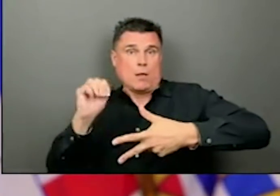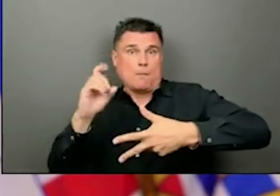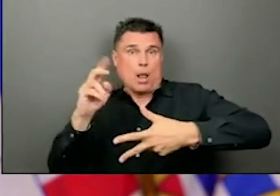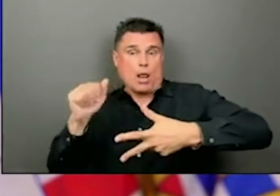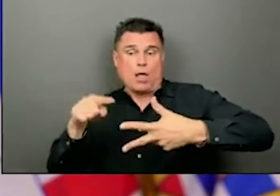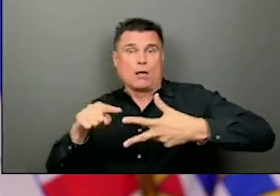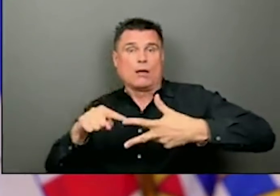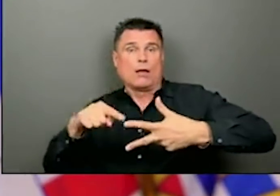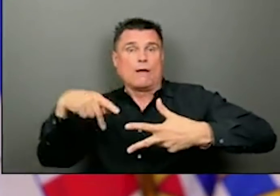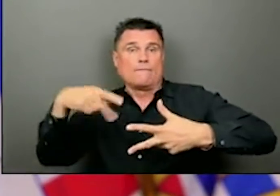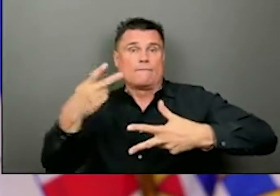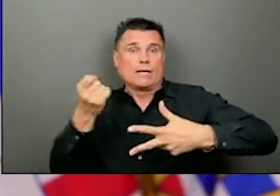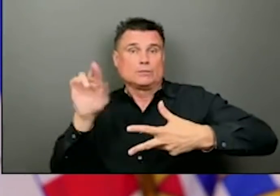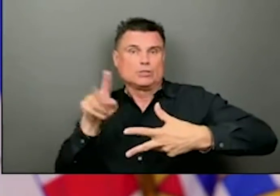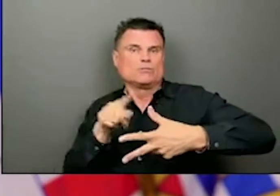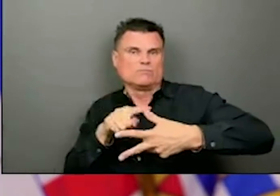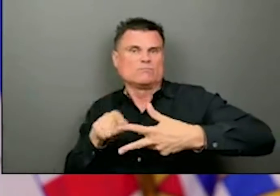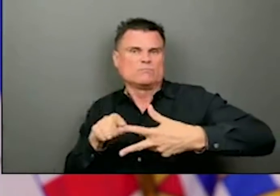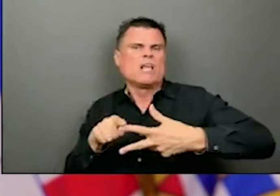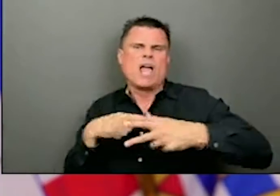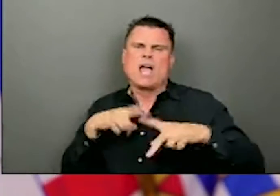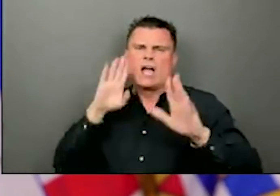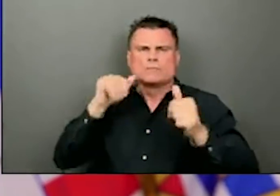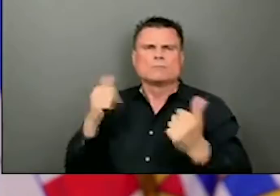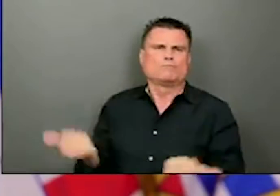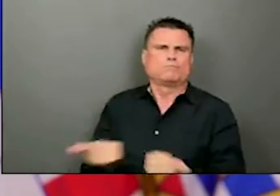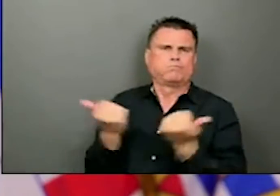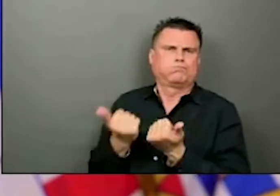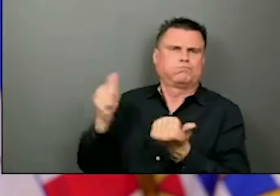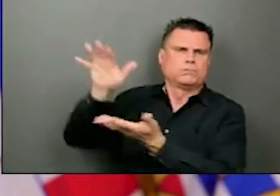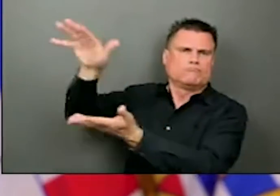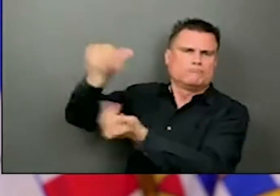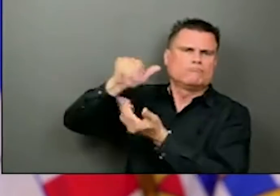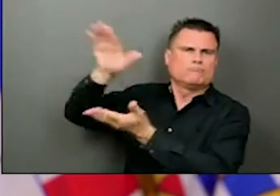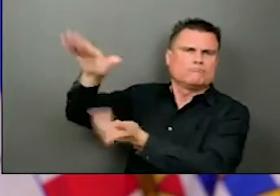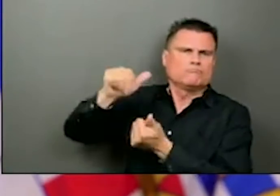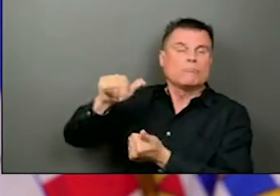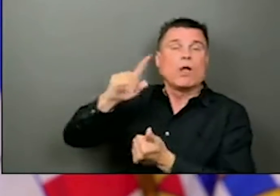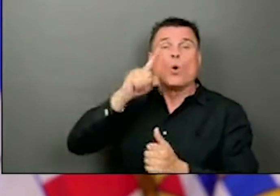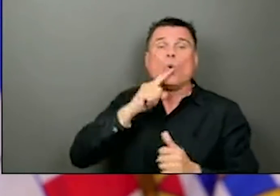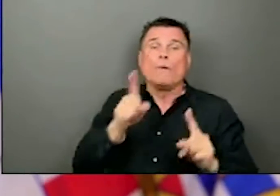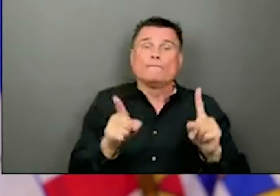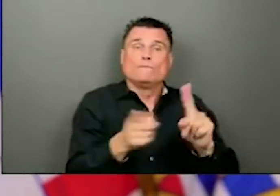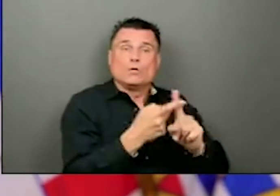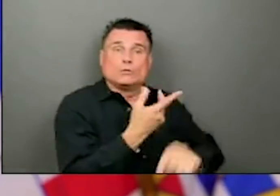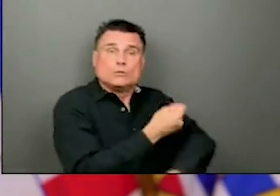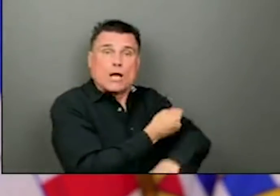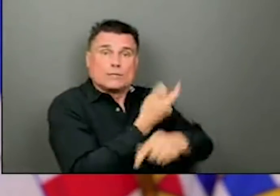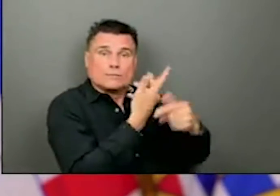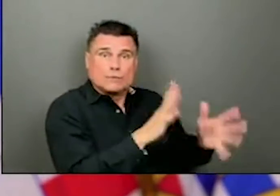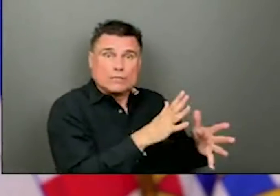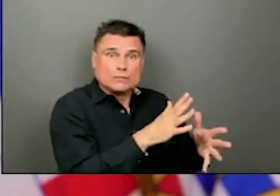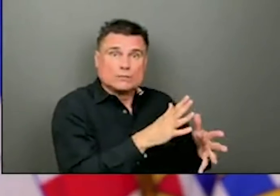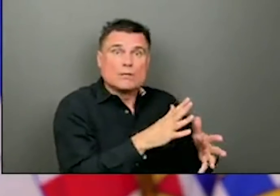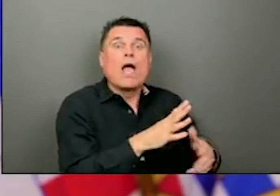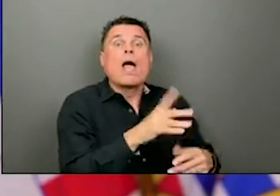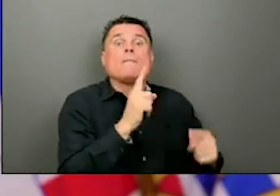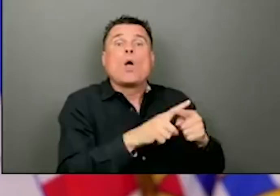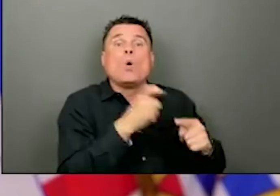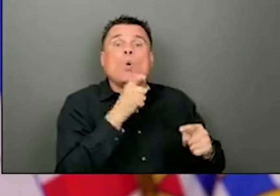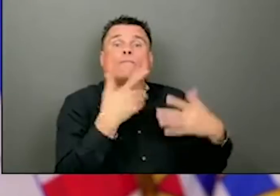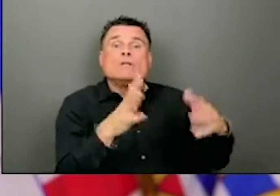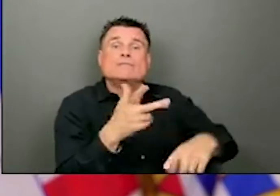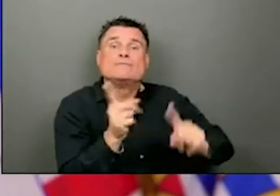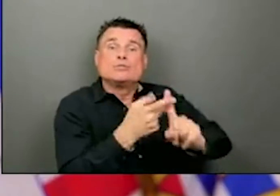and we have updates on information that so people can make the best decision for them around which vaccine they want to